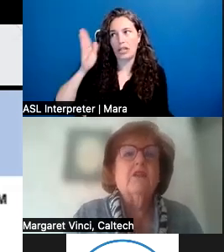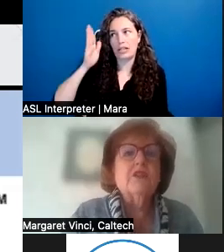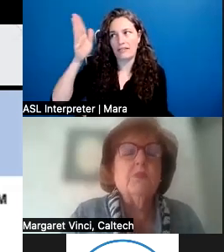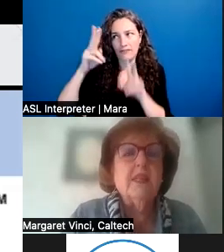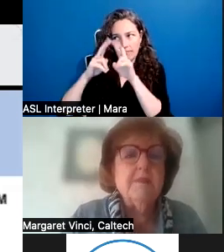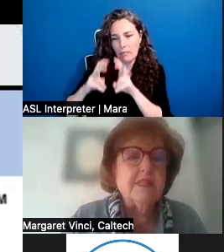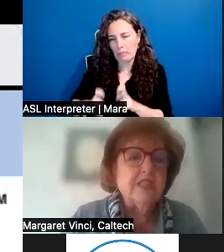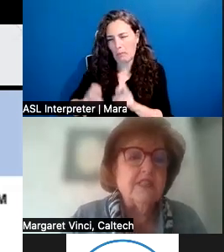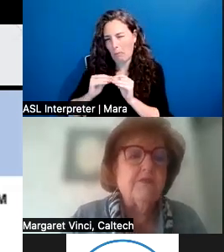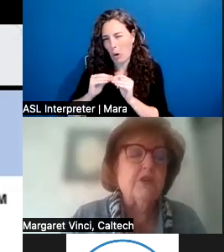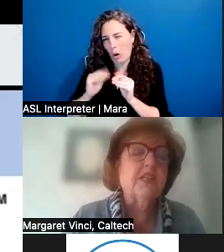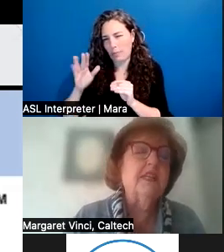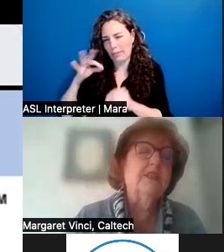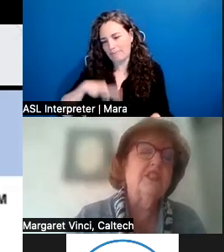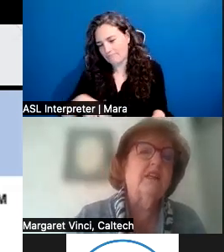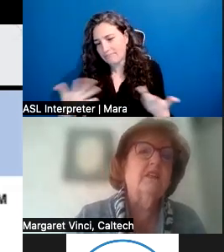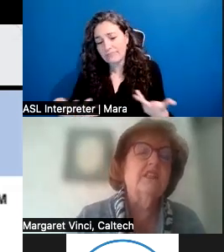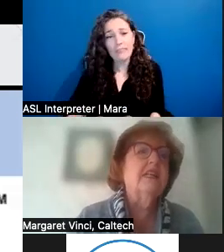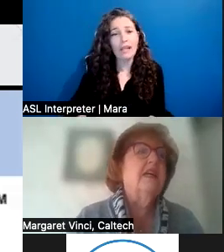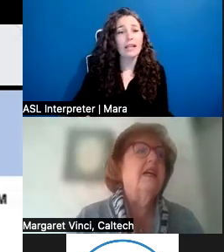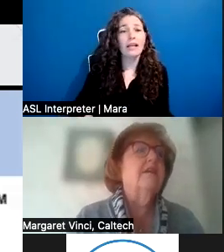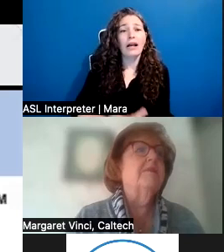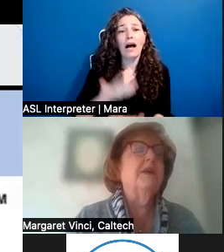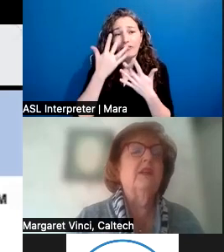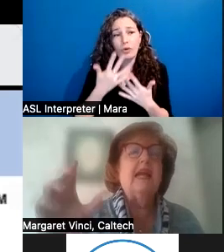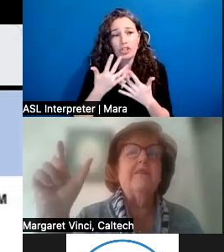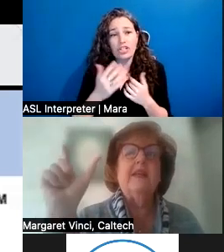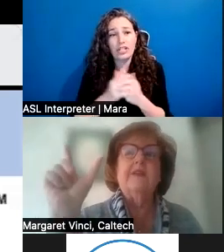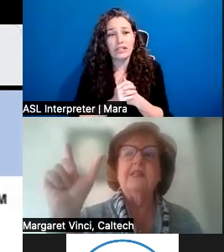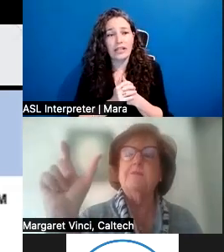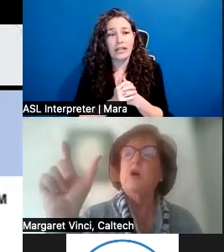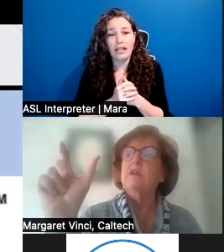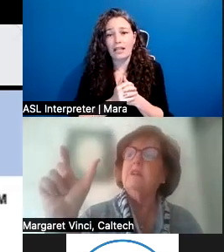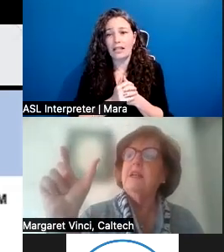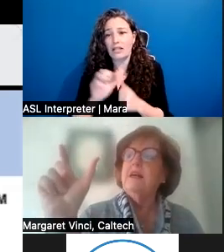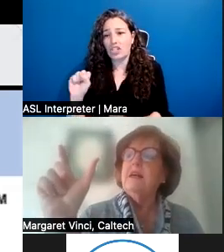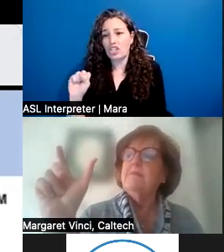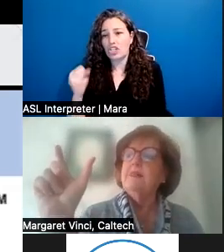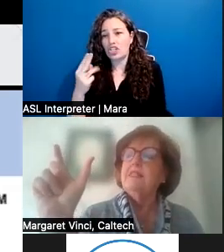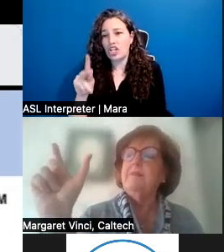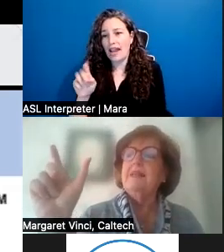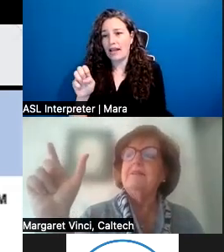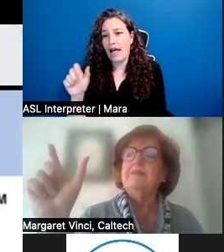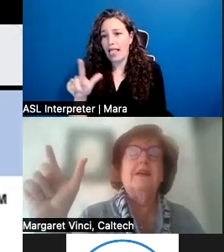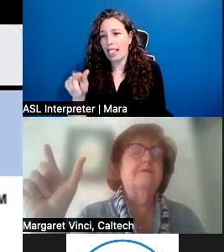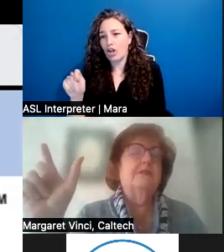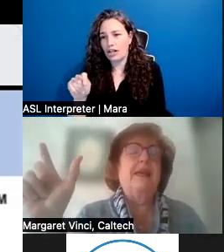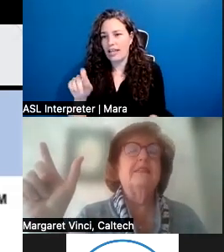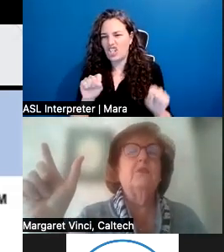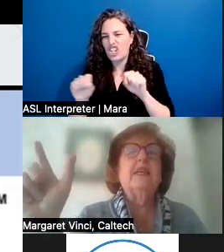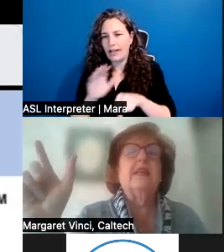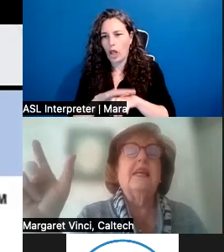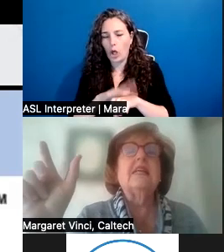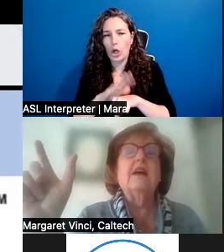And of course, one of the messages, unfortunately, with Shake Alert, we only have a very small spans of